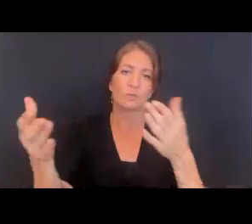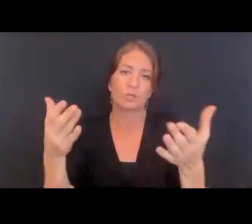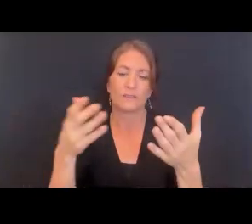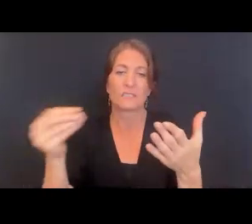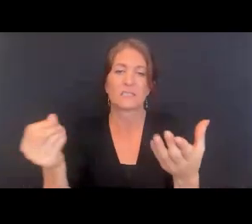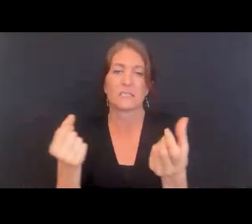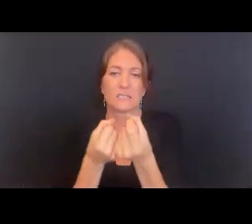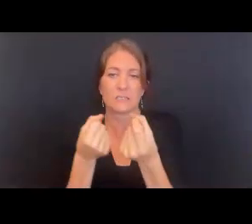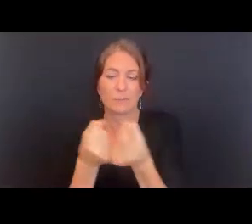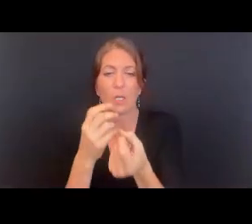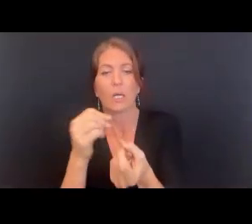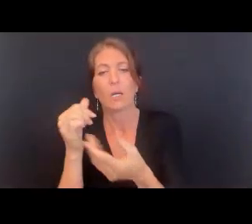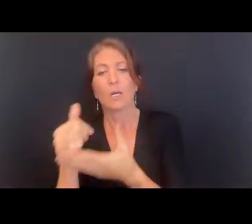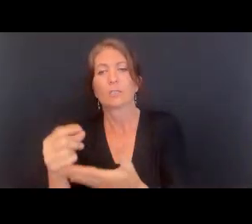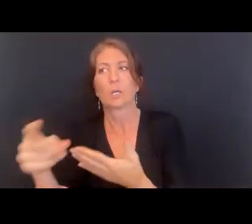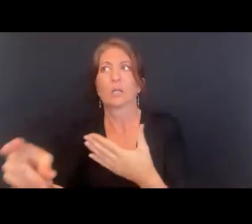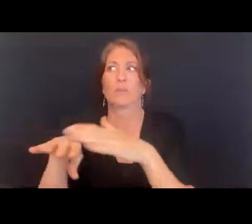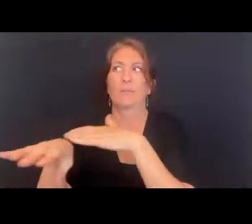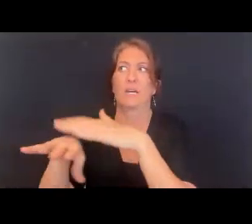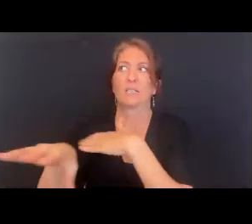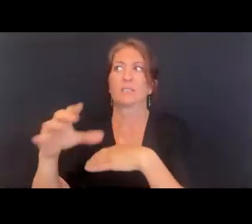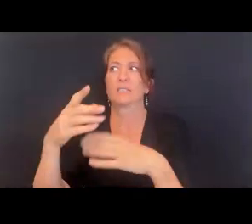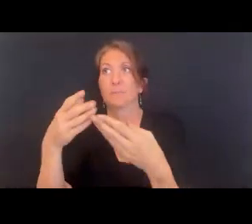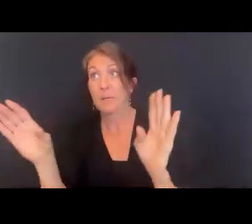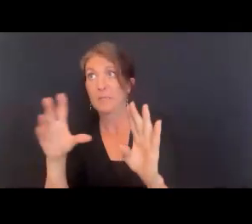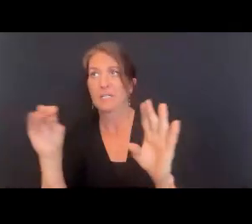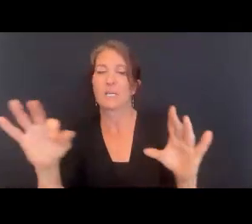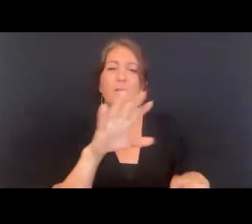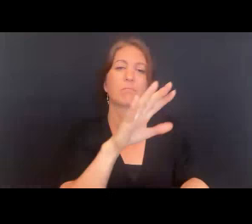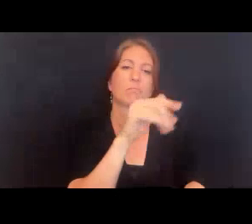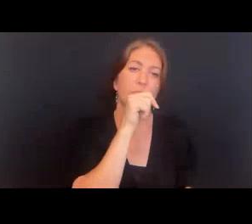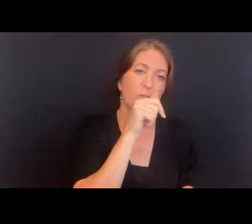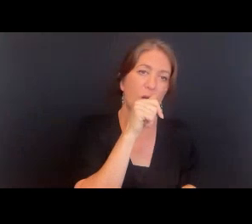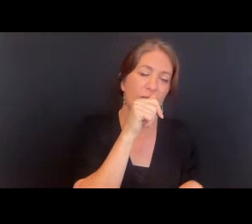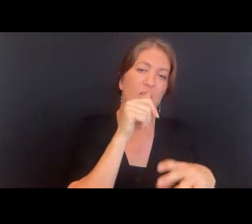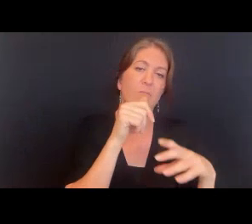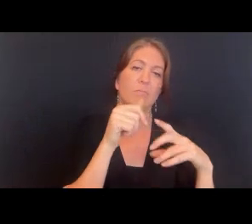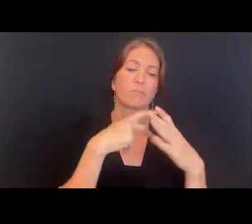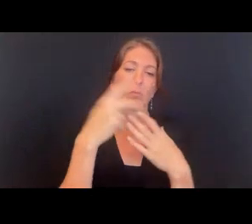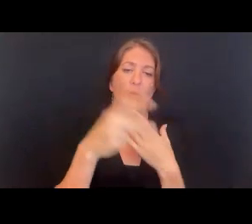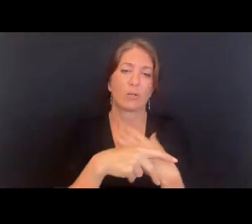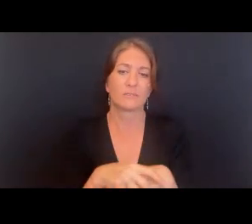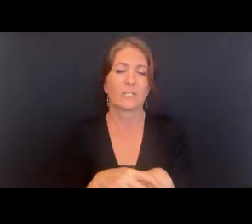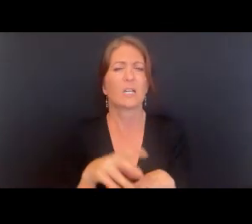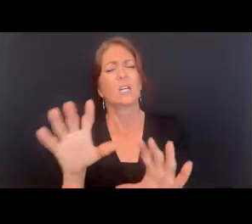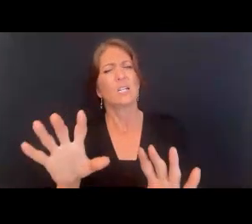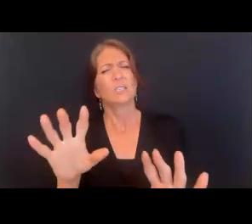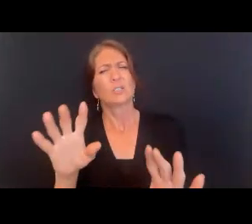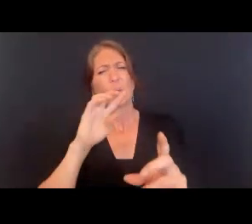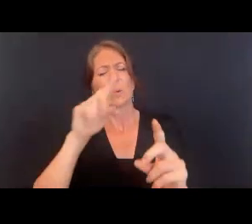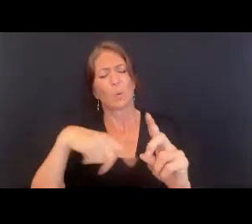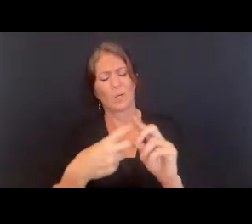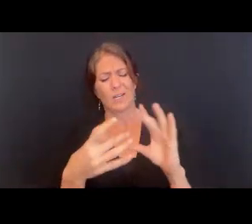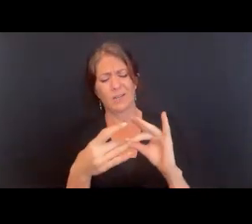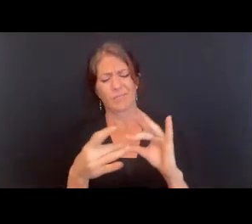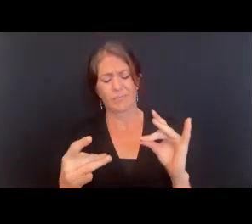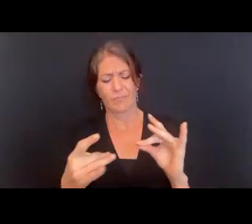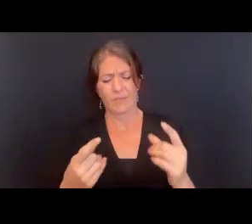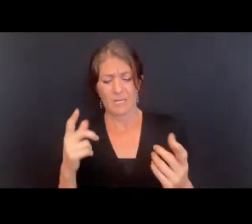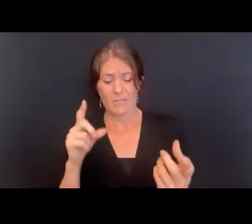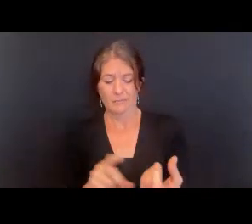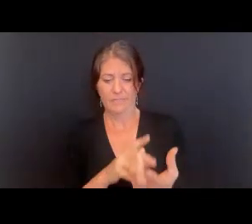them access public and private programs. So when I talk about meeting people where they live and they work, so